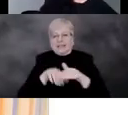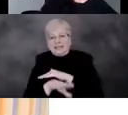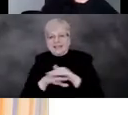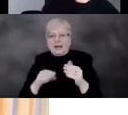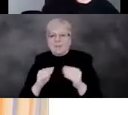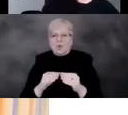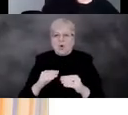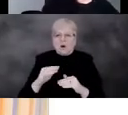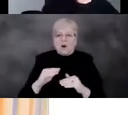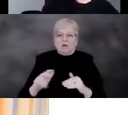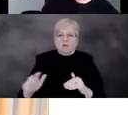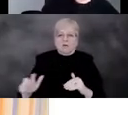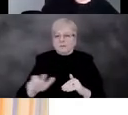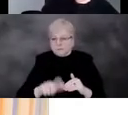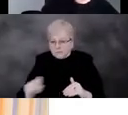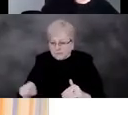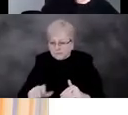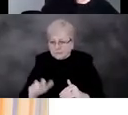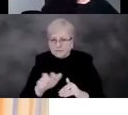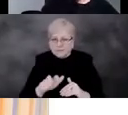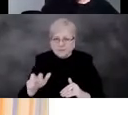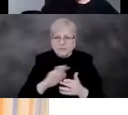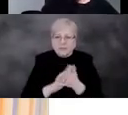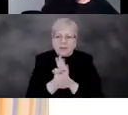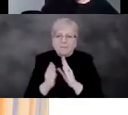Rachel, I'll turn it over to you if you have anything to add.